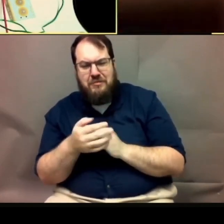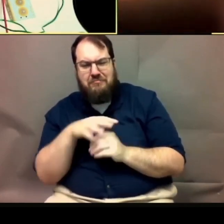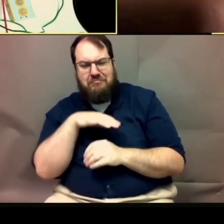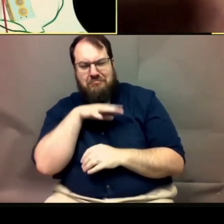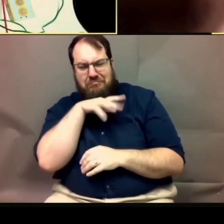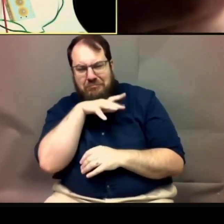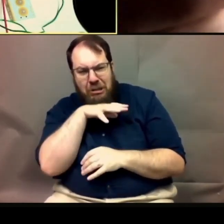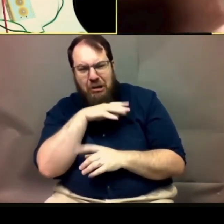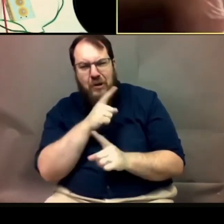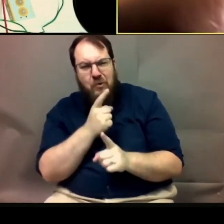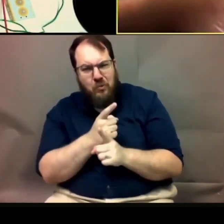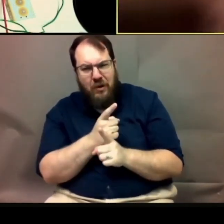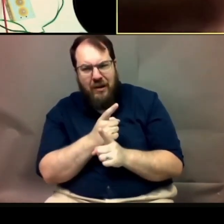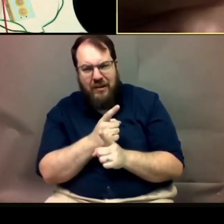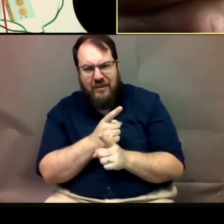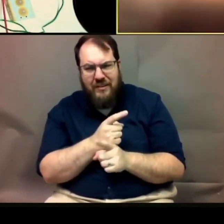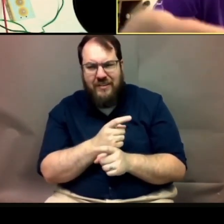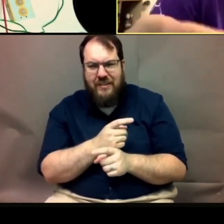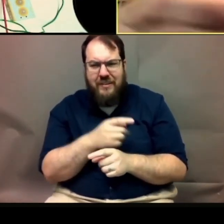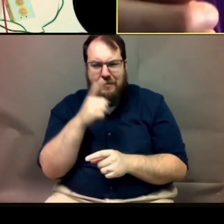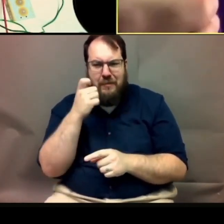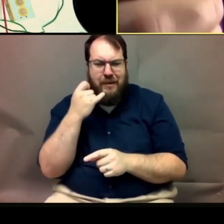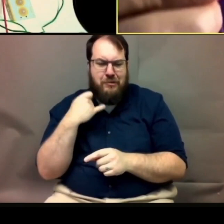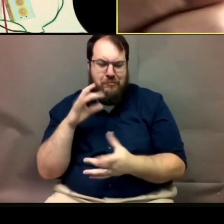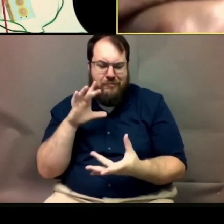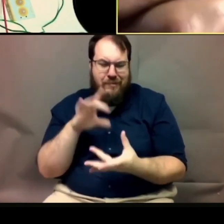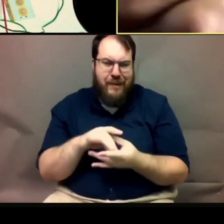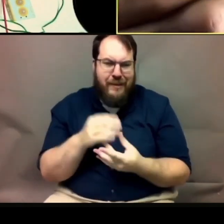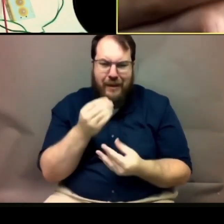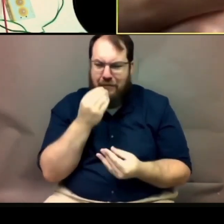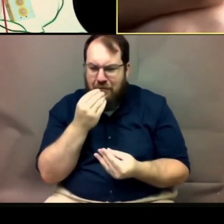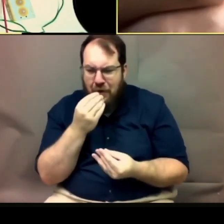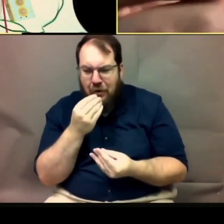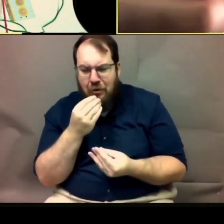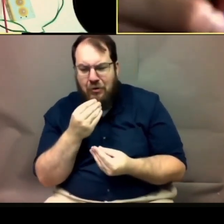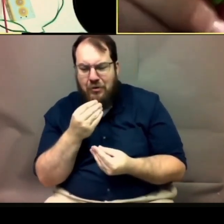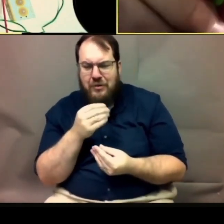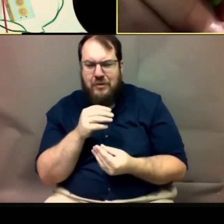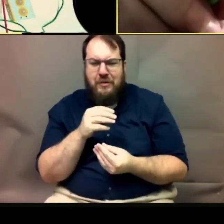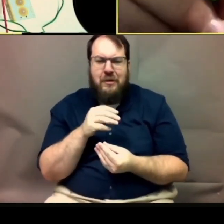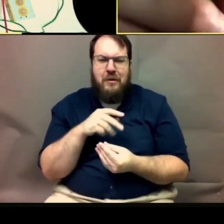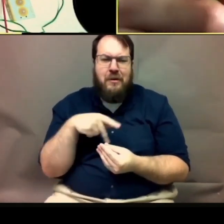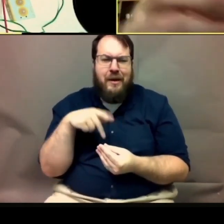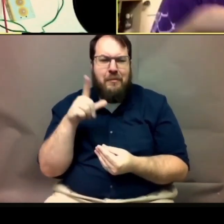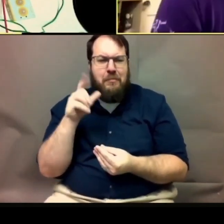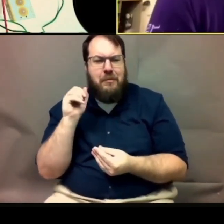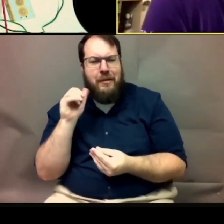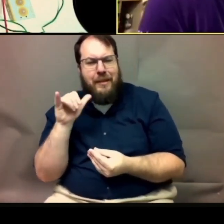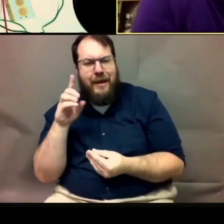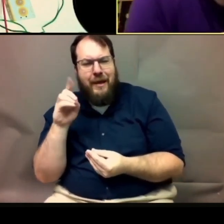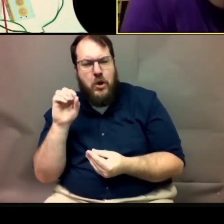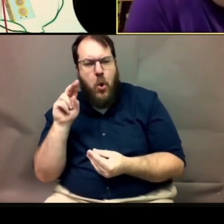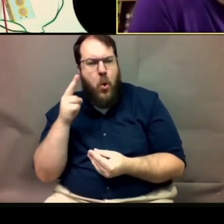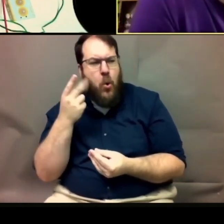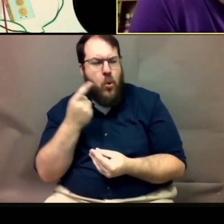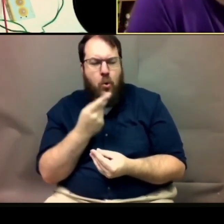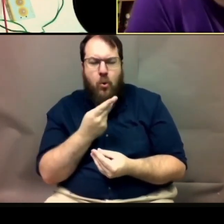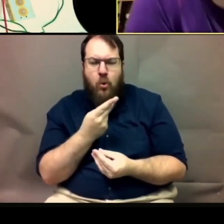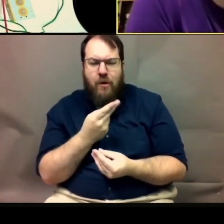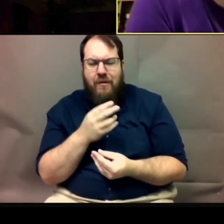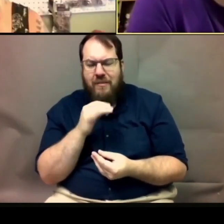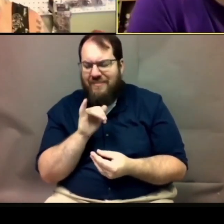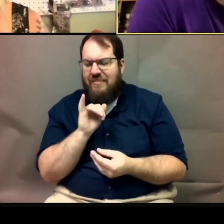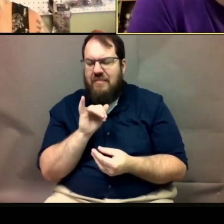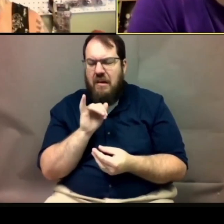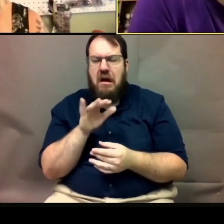to, food or Play-Doh or whatever, and so we're often cleaning them out. But I like that hack so that